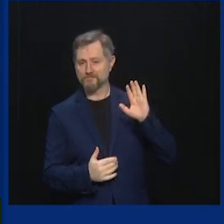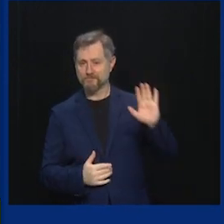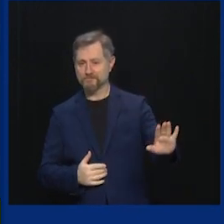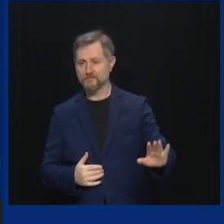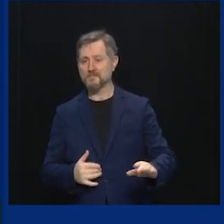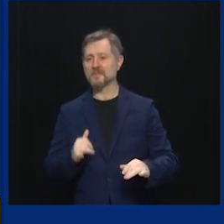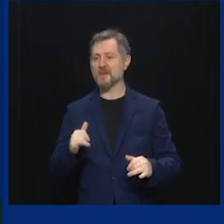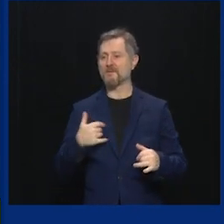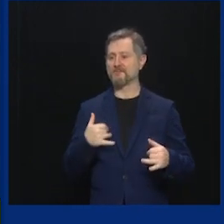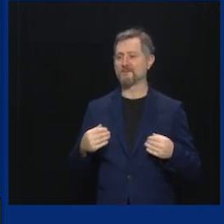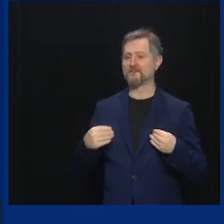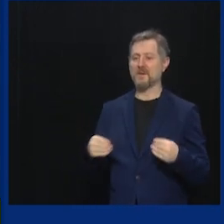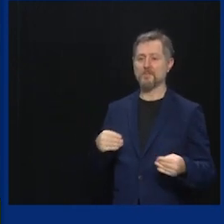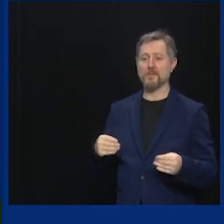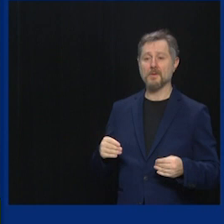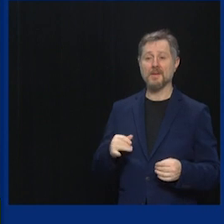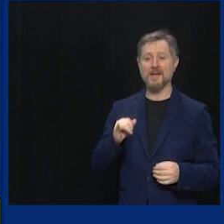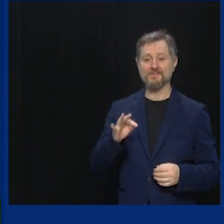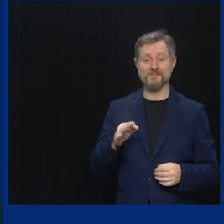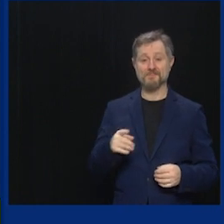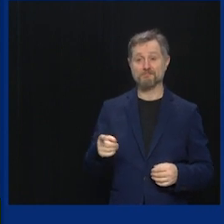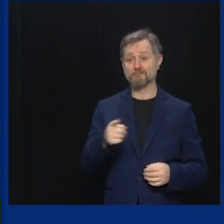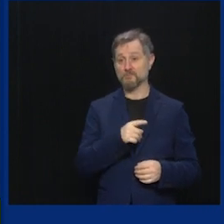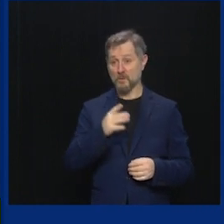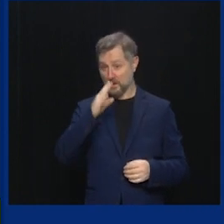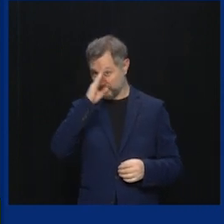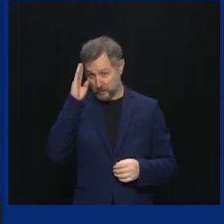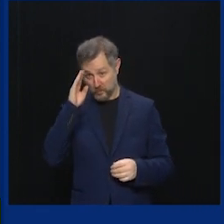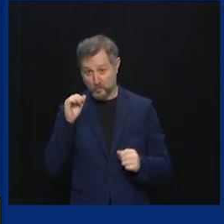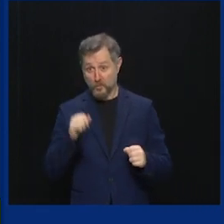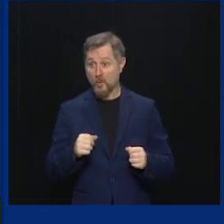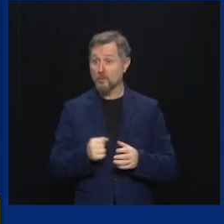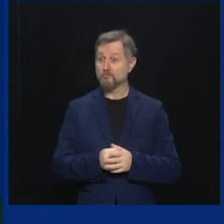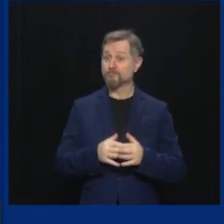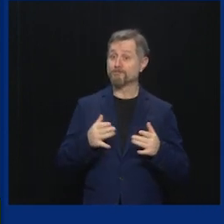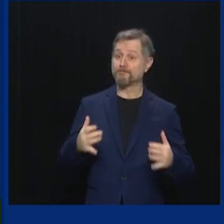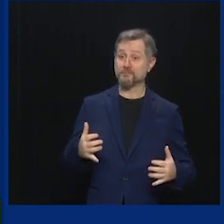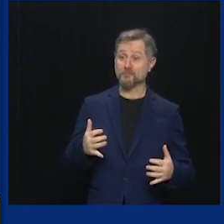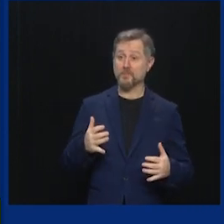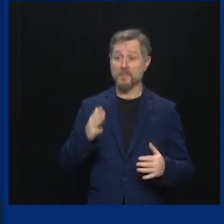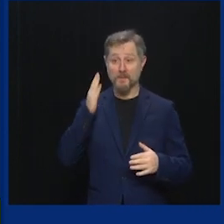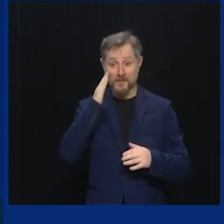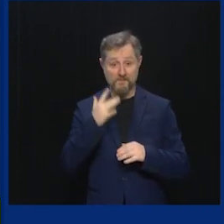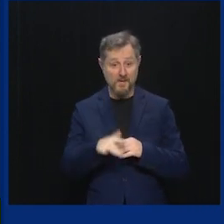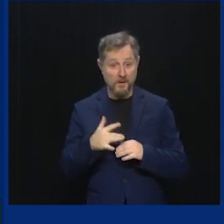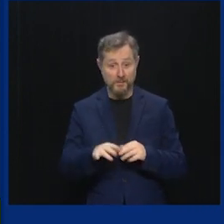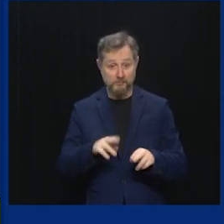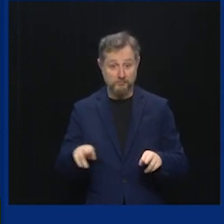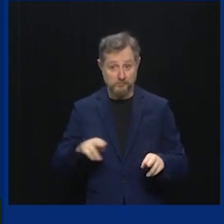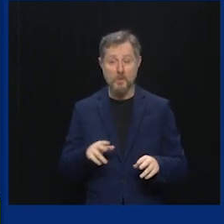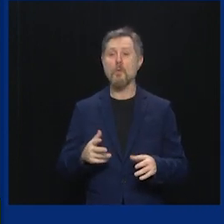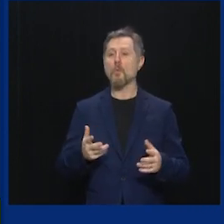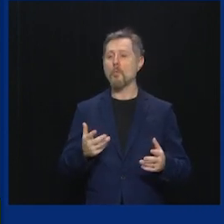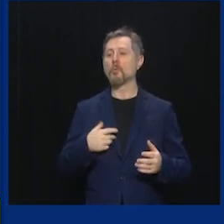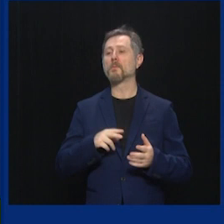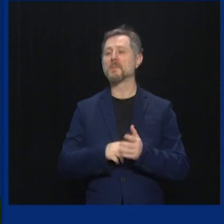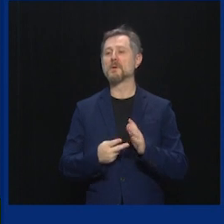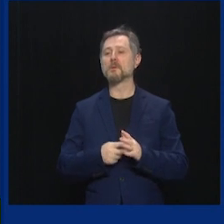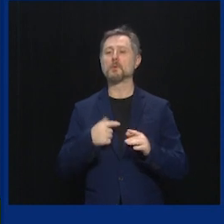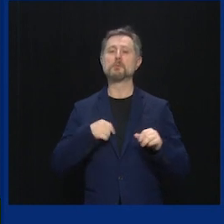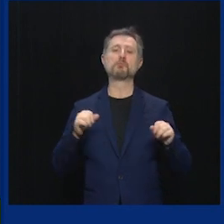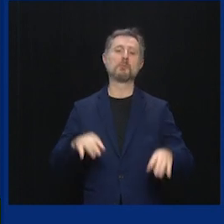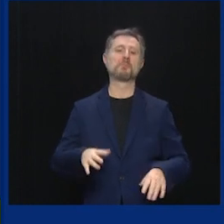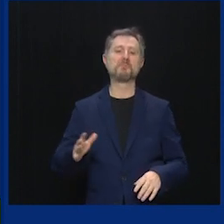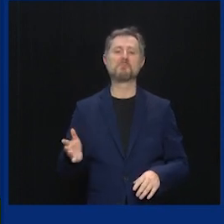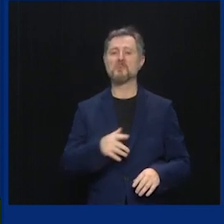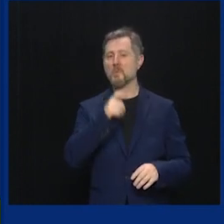If they're able to secure the necessary capacity and their bed capacity goes up, we don't have to wait until January 15th. We're